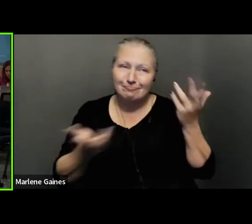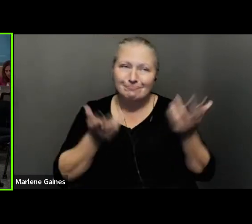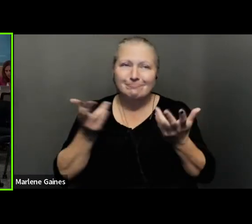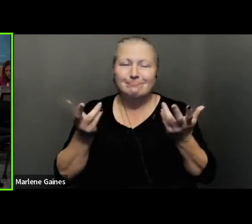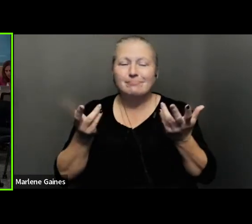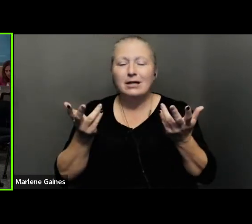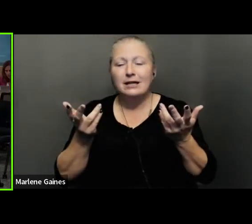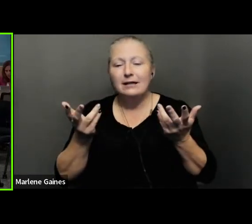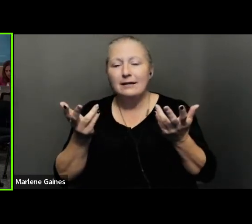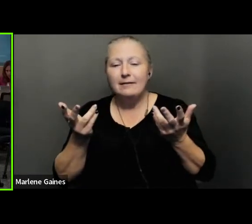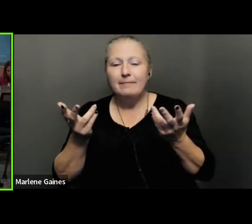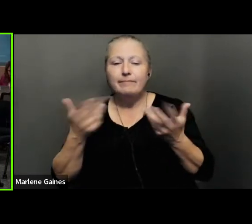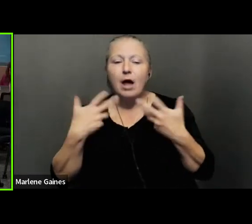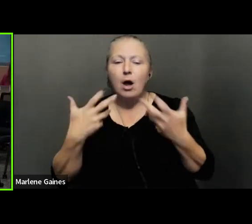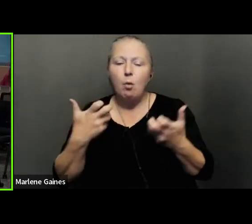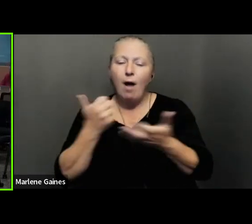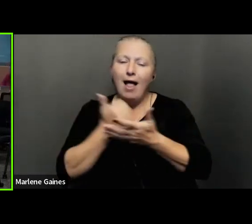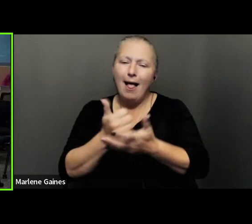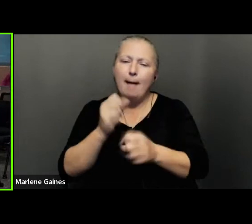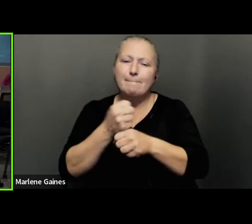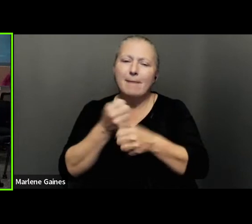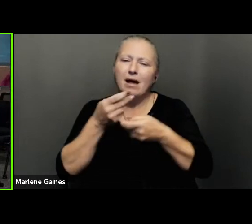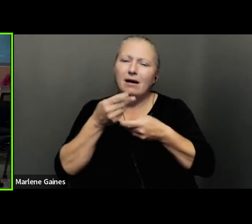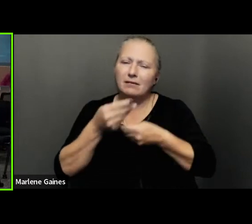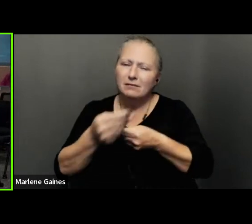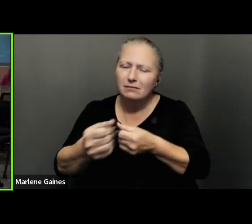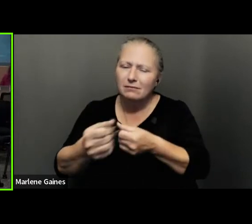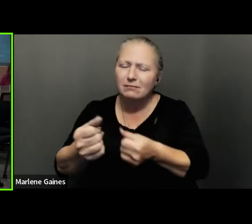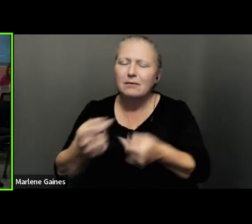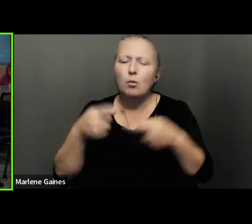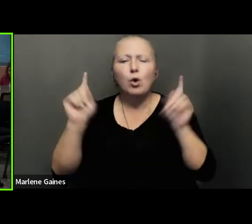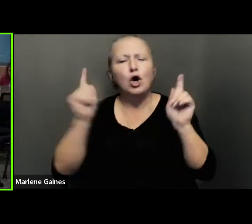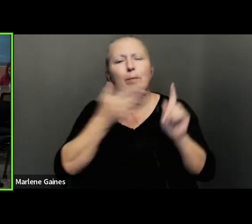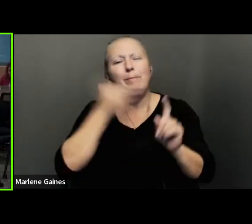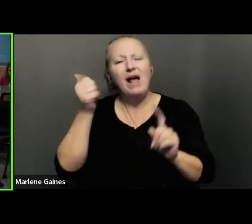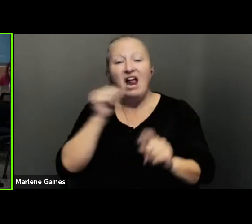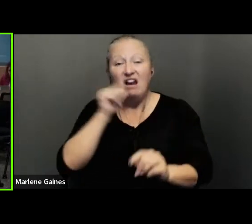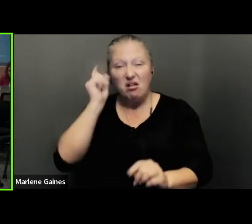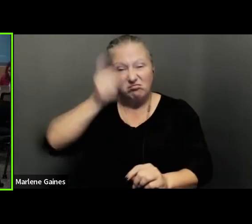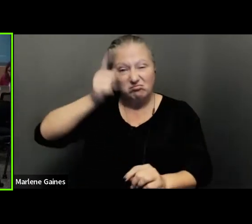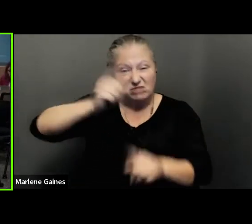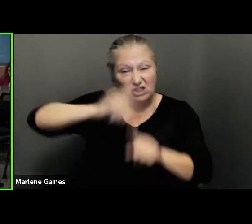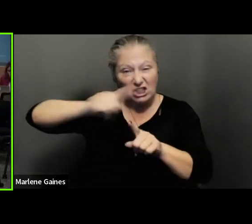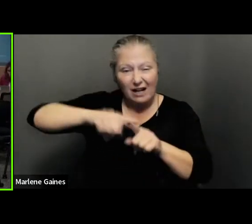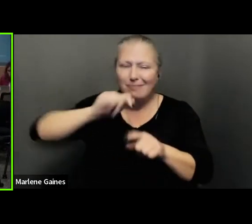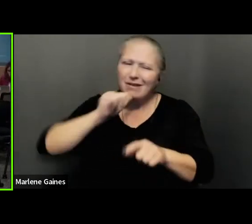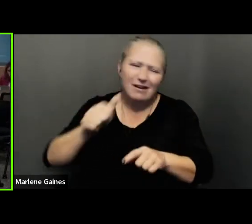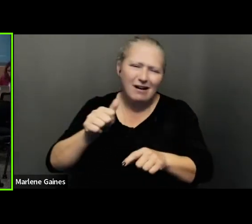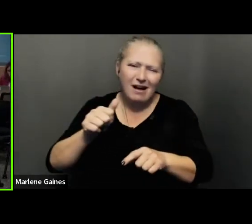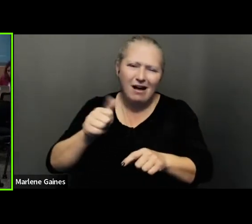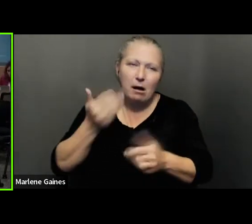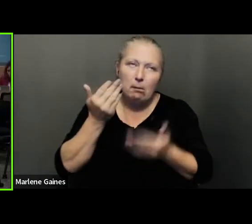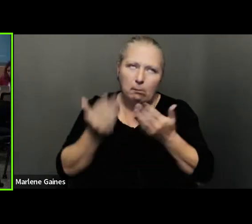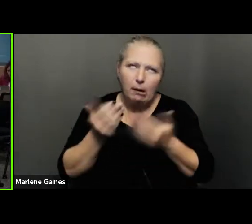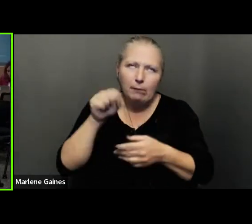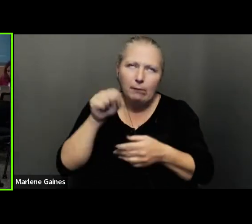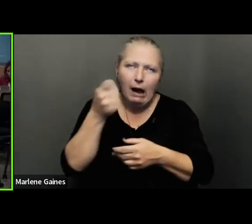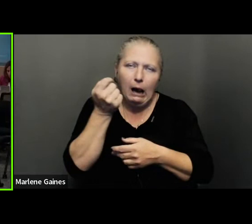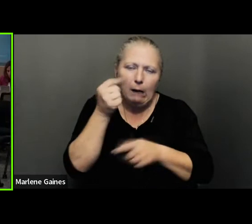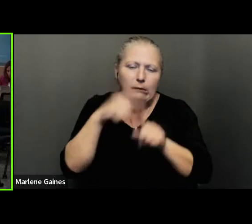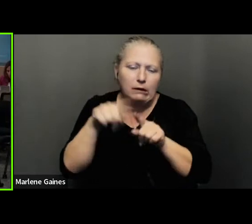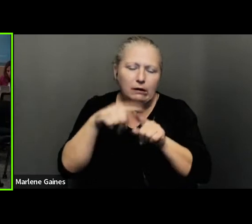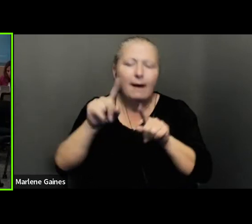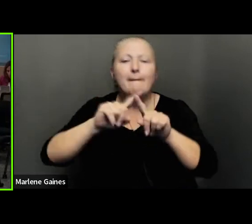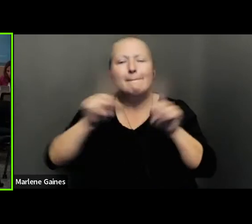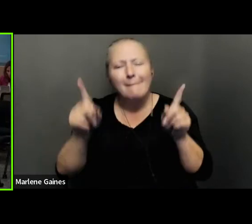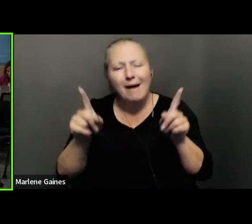want to help make this work better. I'm not saying shame on you, a little bit maybe, but let's do